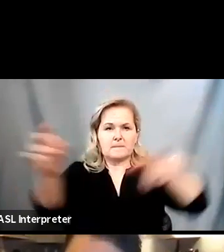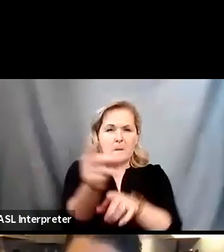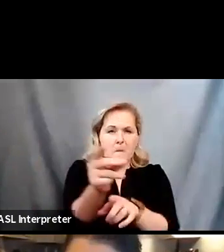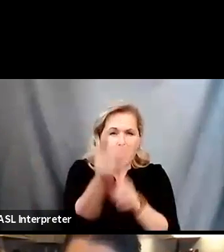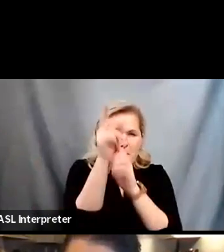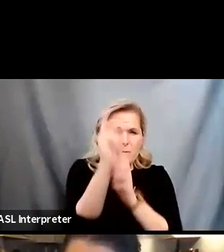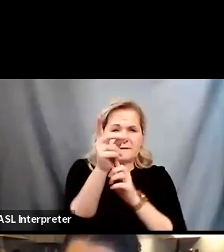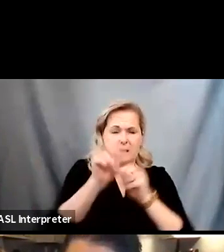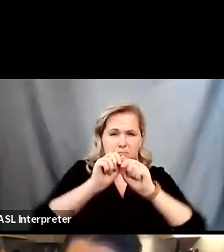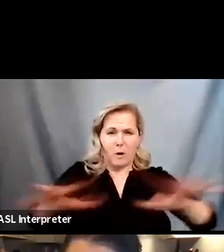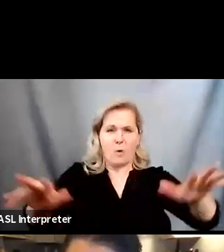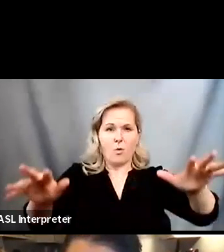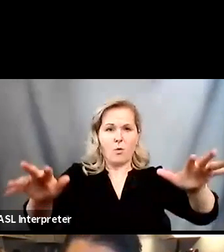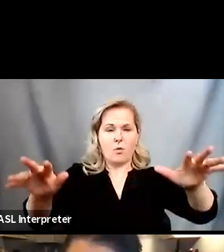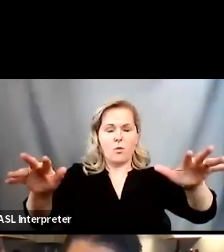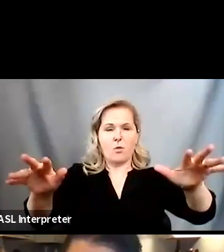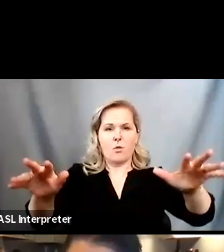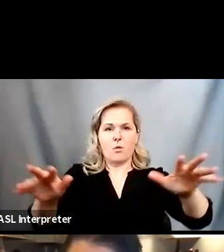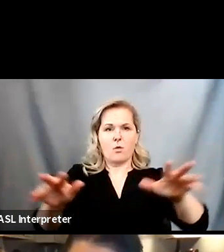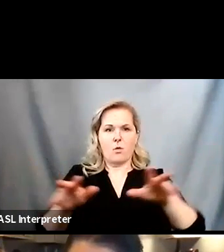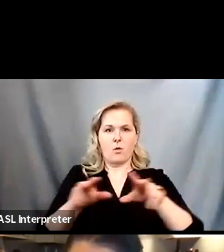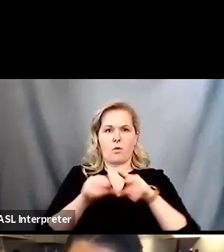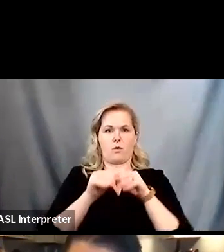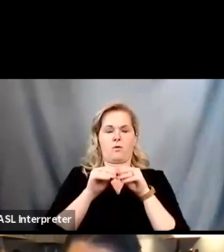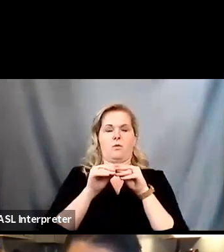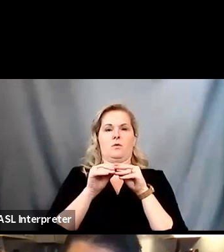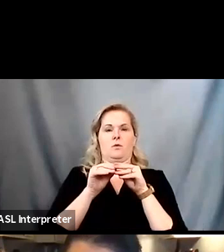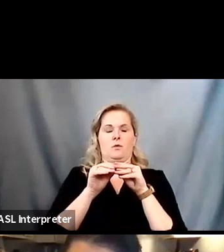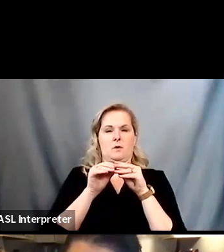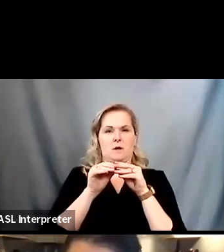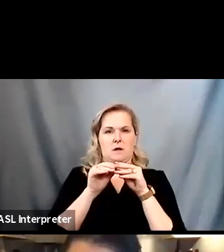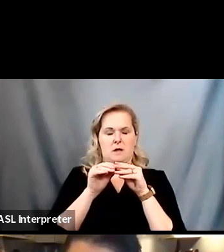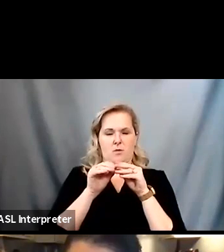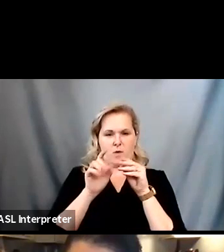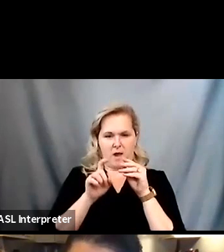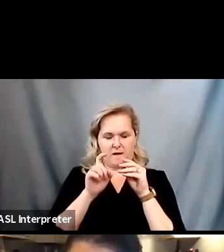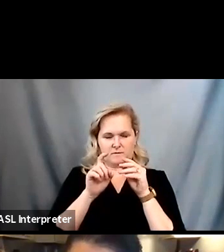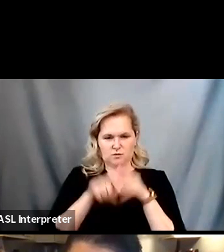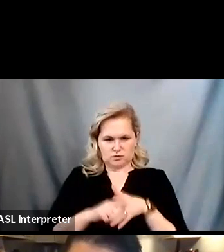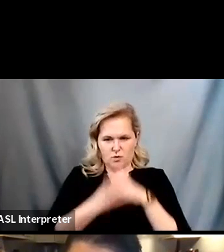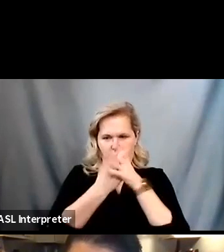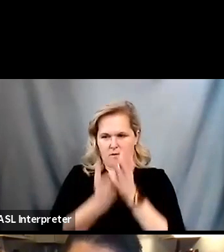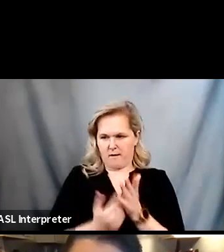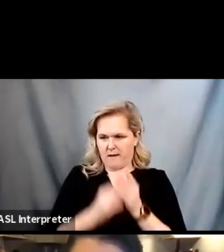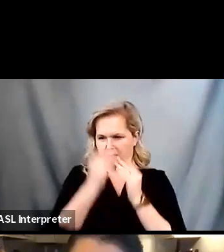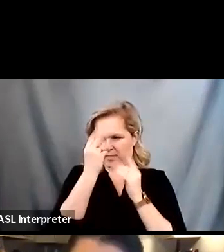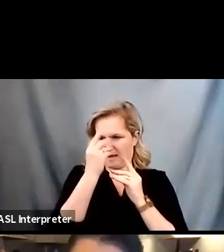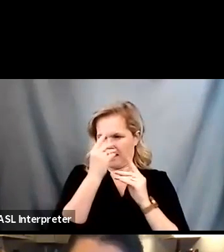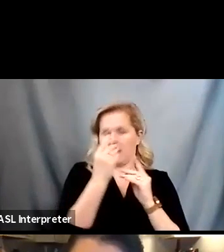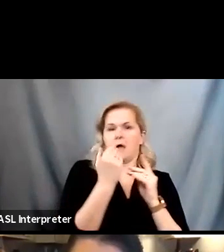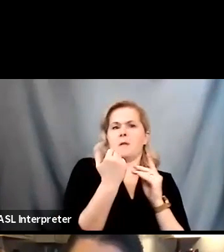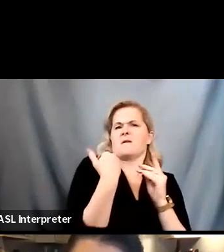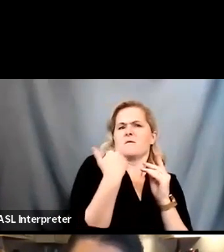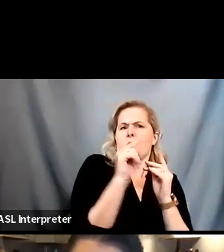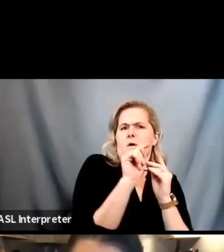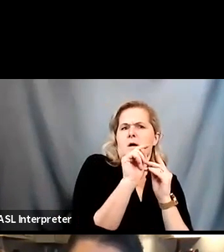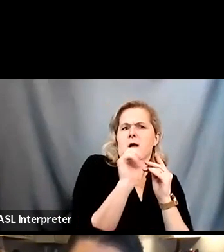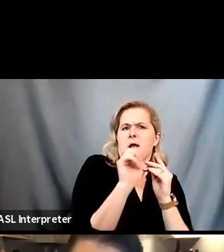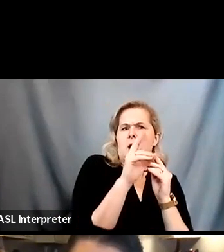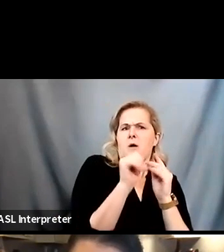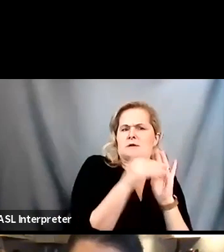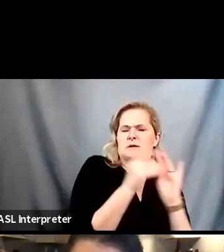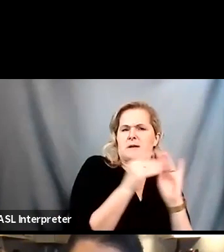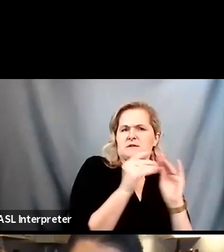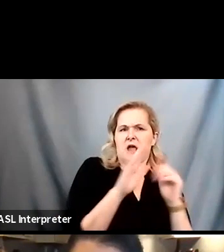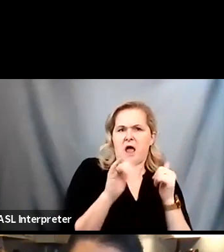second, how that might actually bring us to start thinking again about what Tara had said earlier about how all of